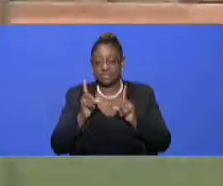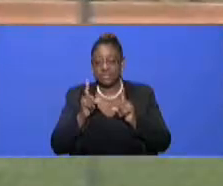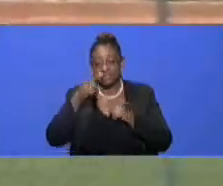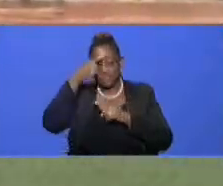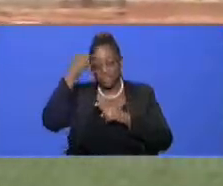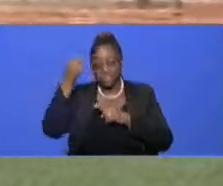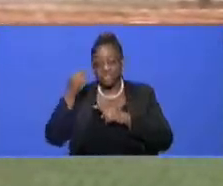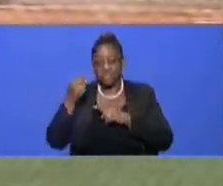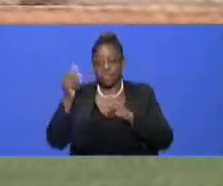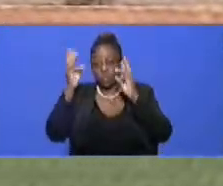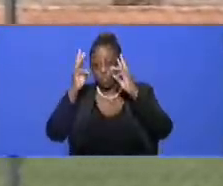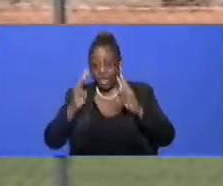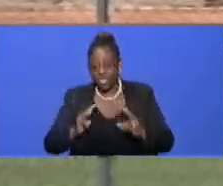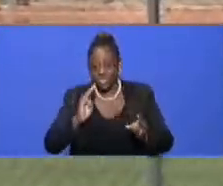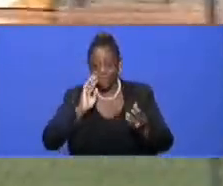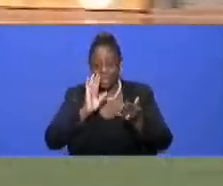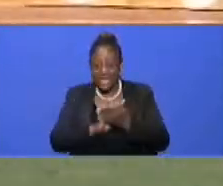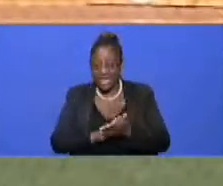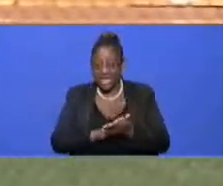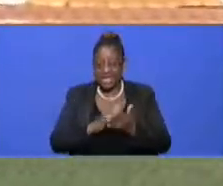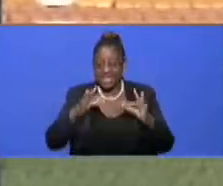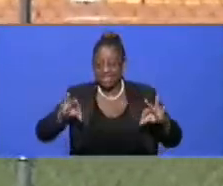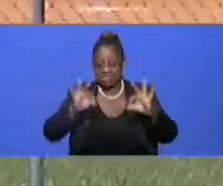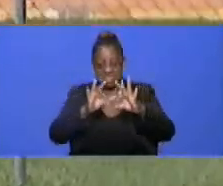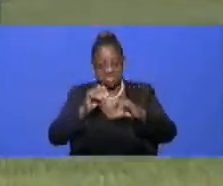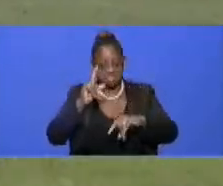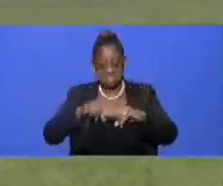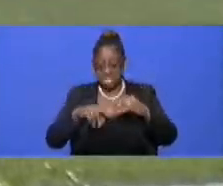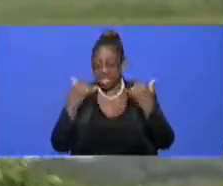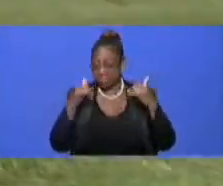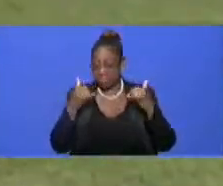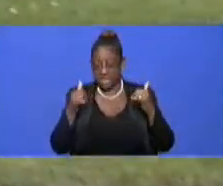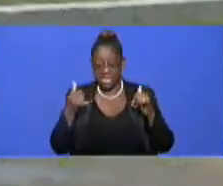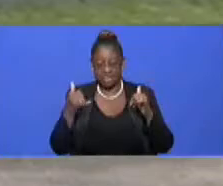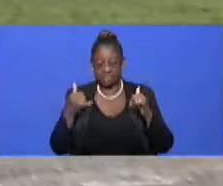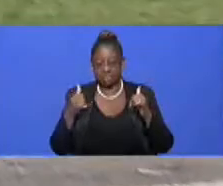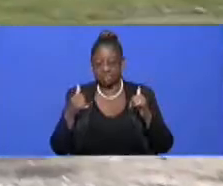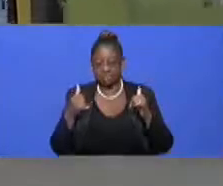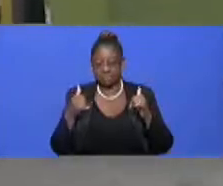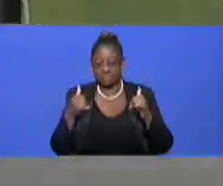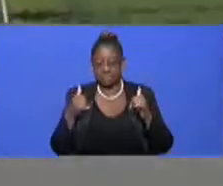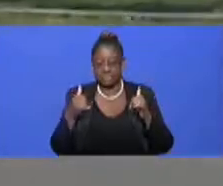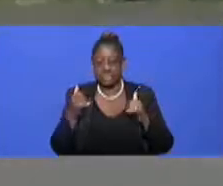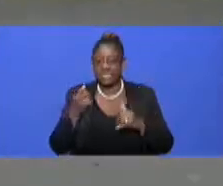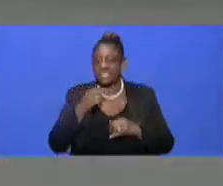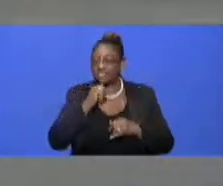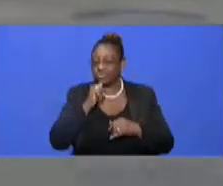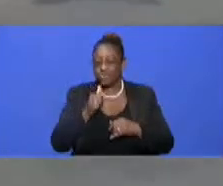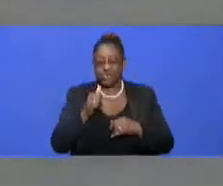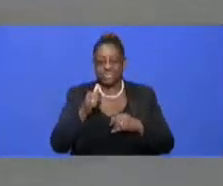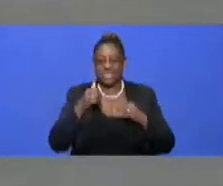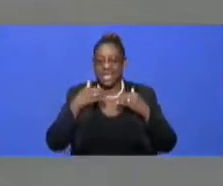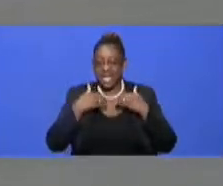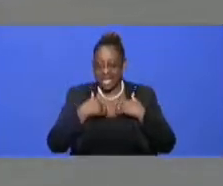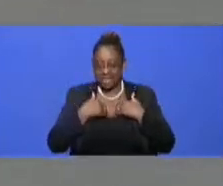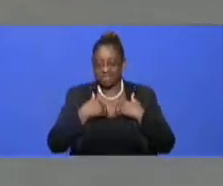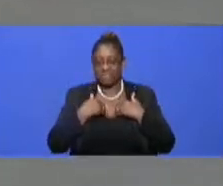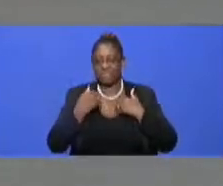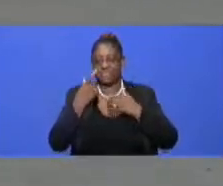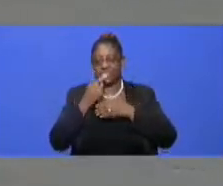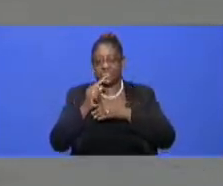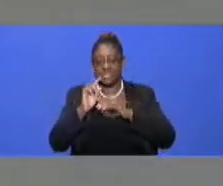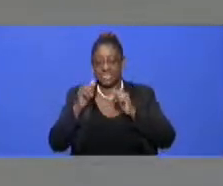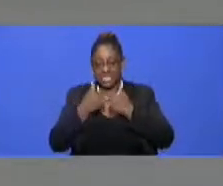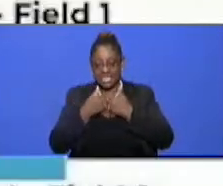to bad weather and unplayable field conditions, the Blue Hills playing field is apparently not able to host the event